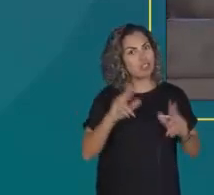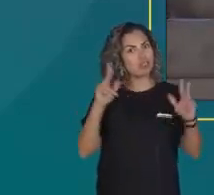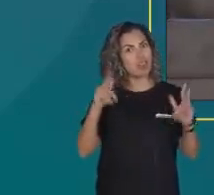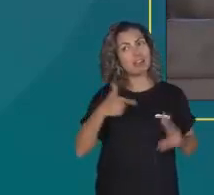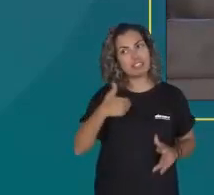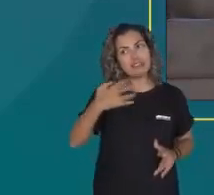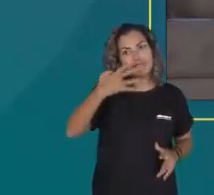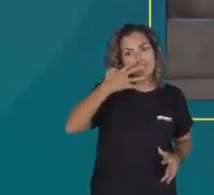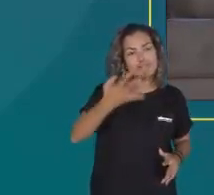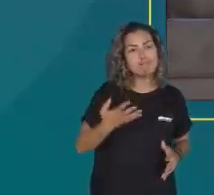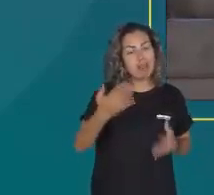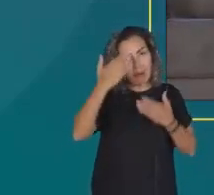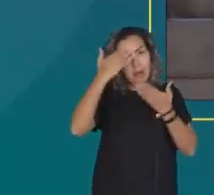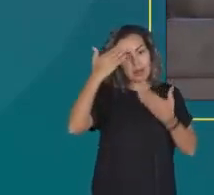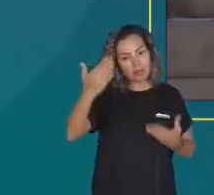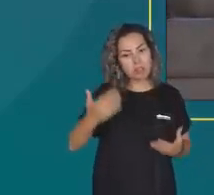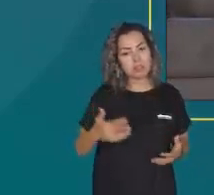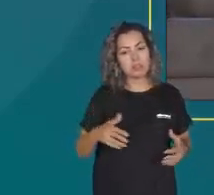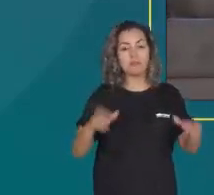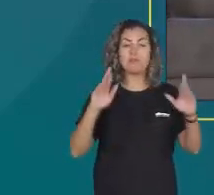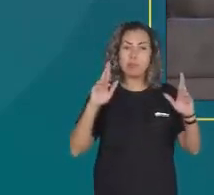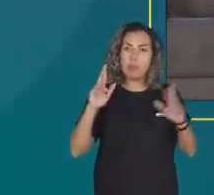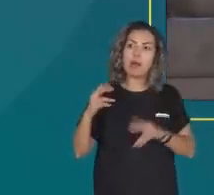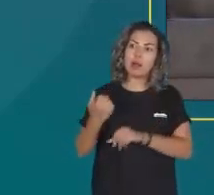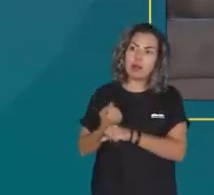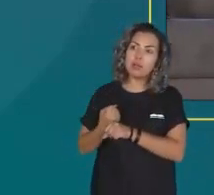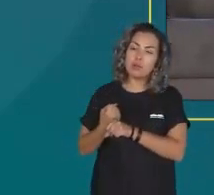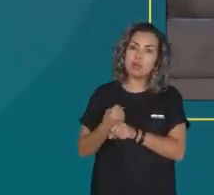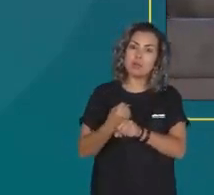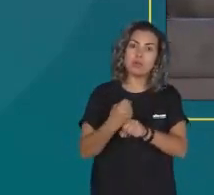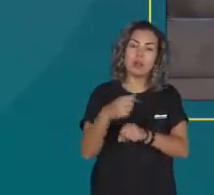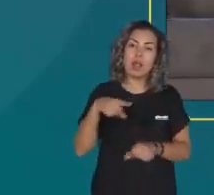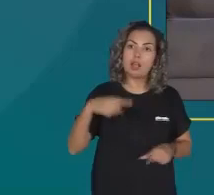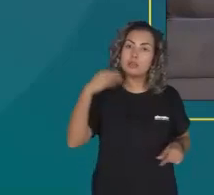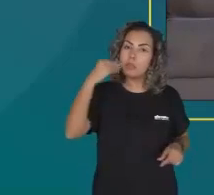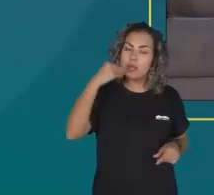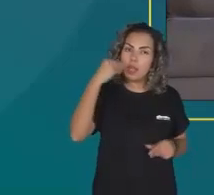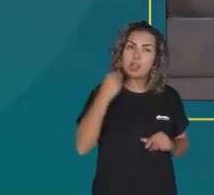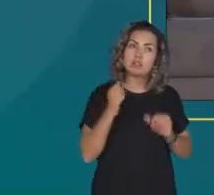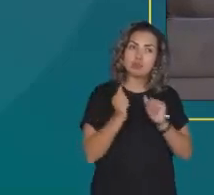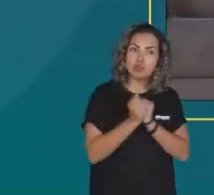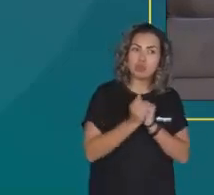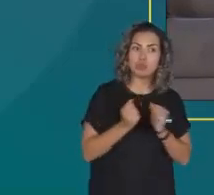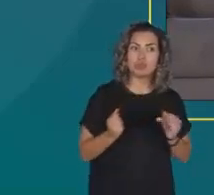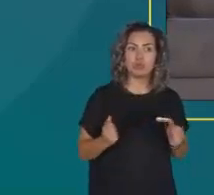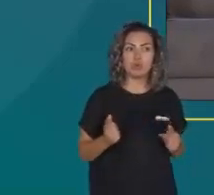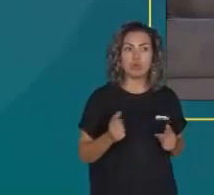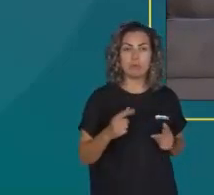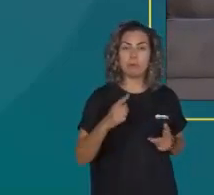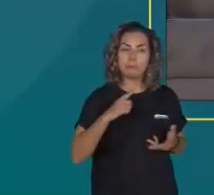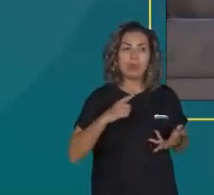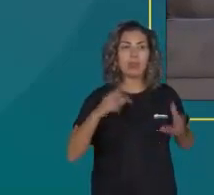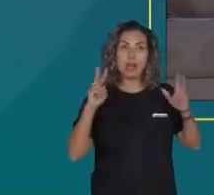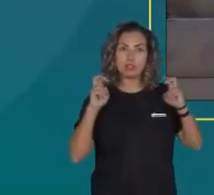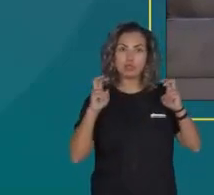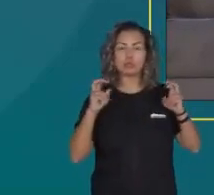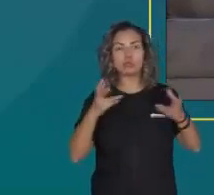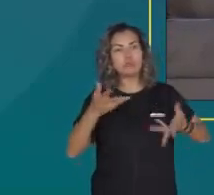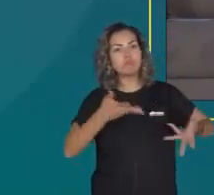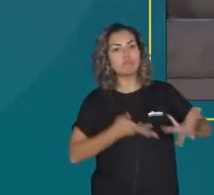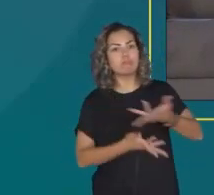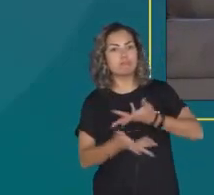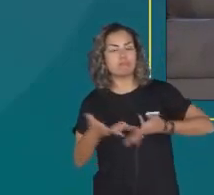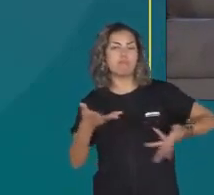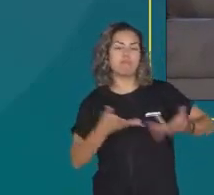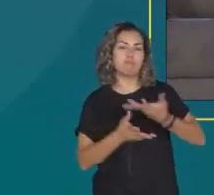many years of different experiences, different contexts of working with this kind of topics. And therefore, we're really pleased to work with eClay, with all